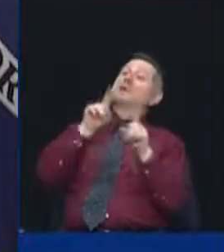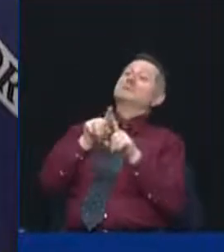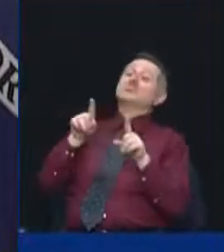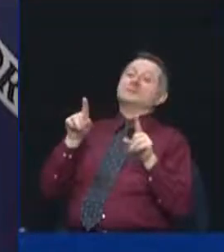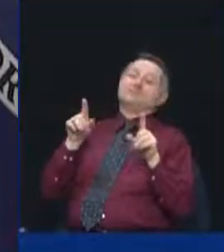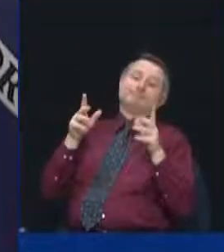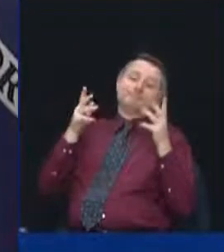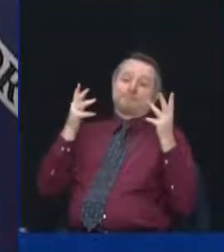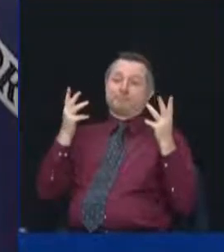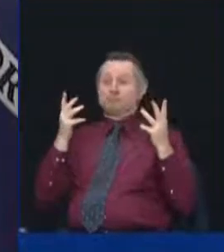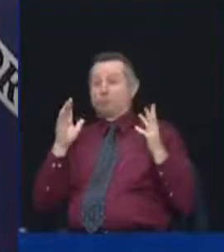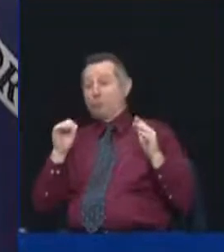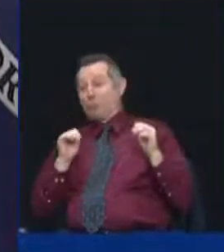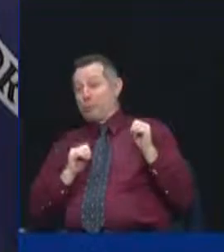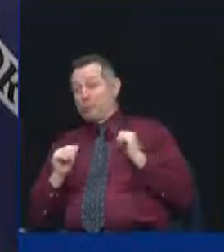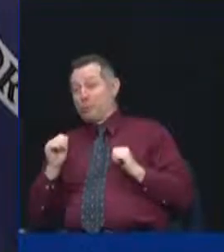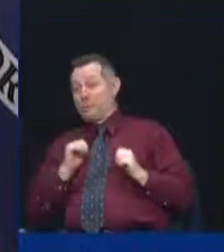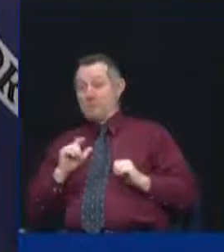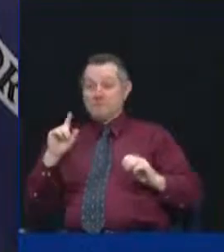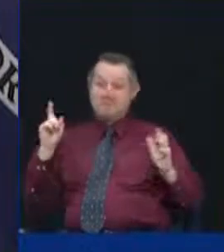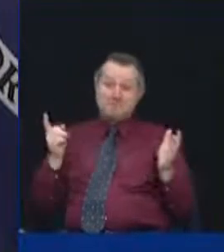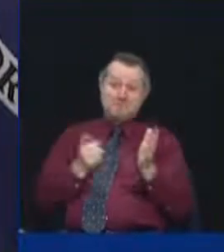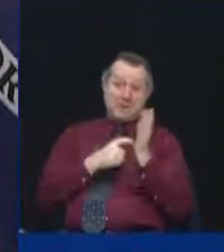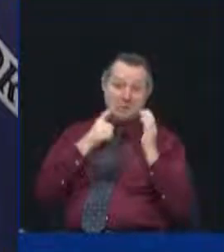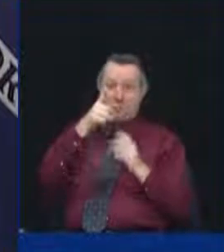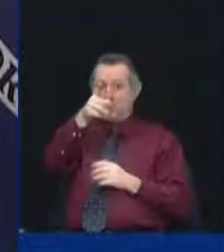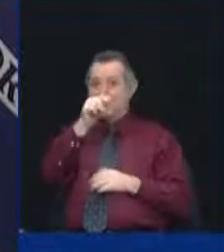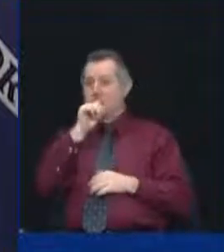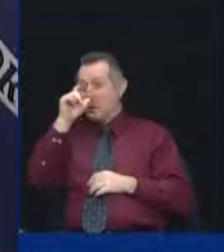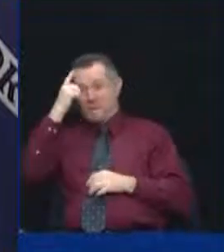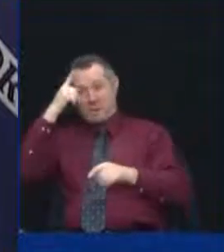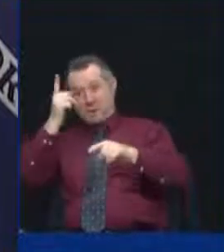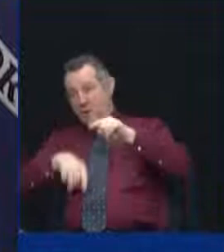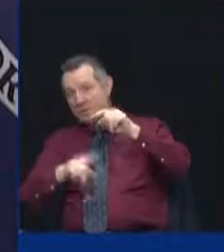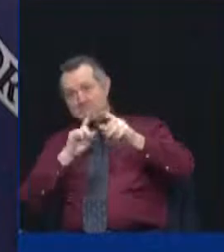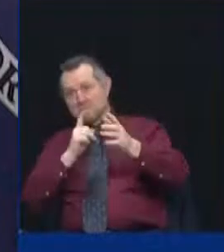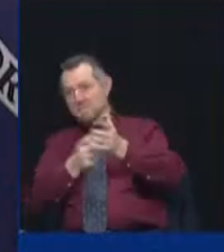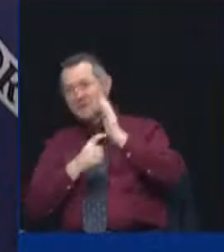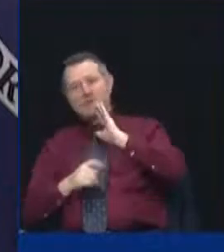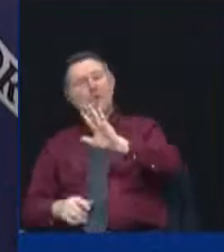but you could not. Is that what you're saying? Well, a theater can say,